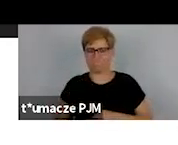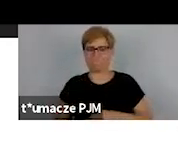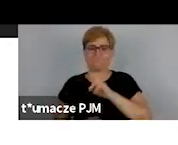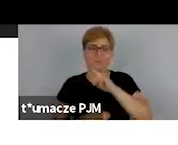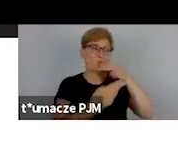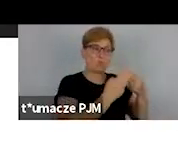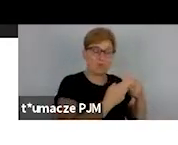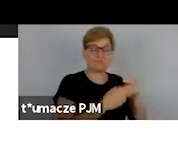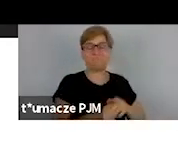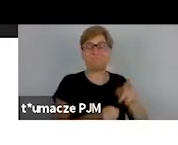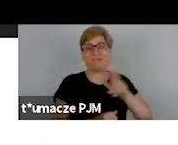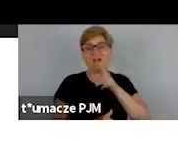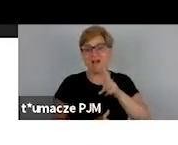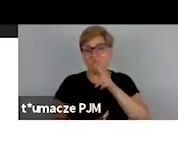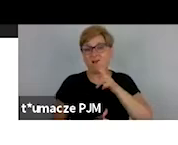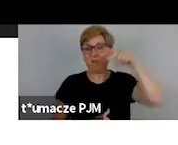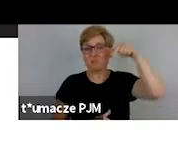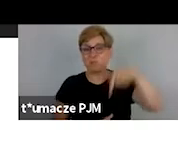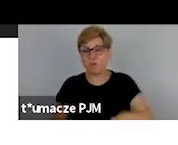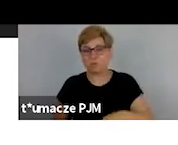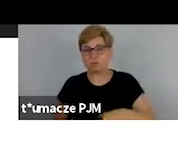the laws are really clear around